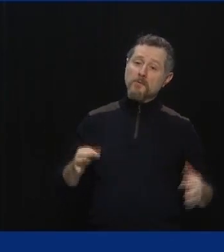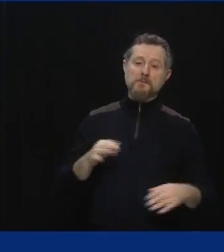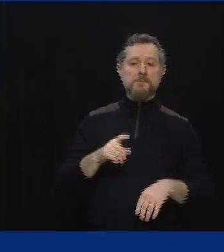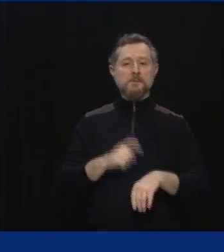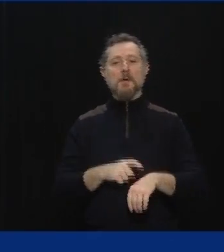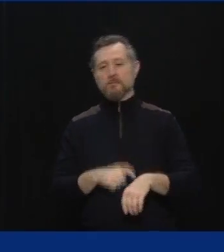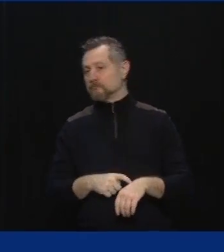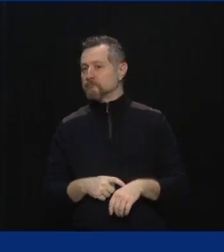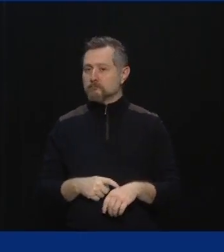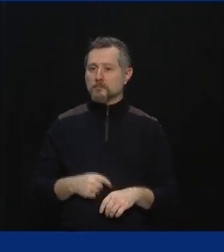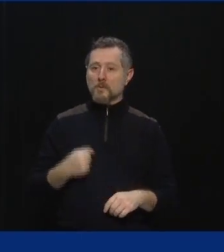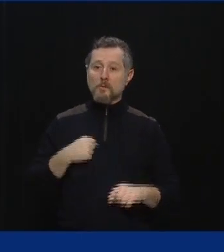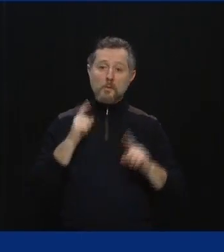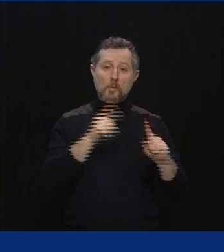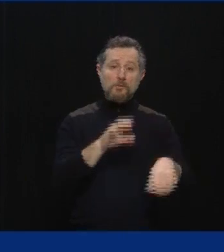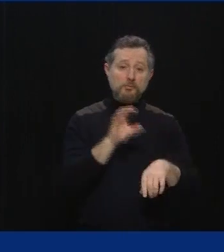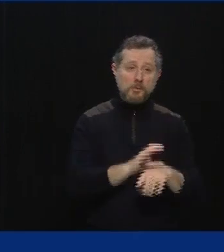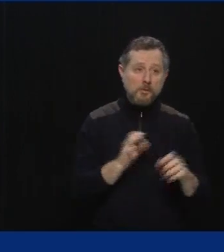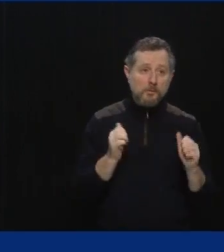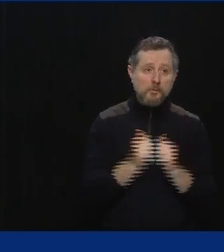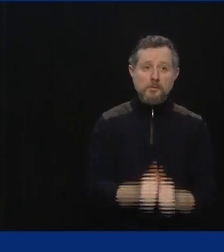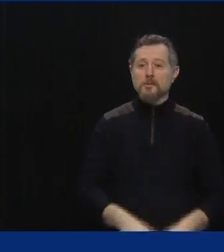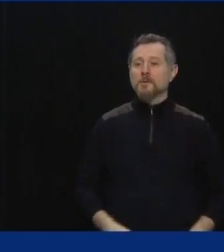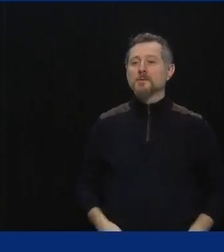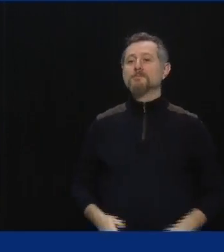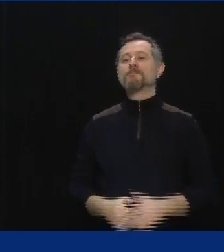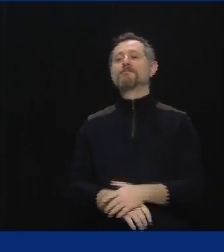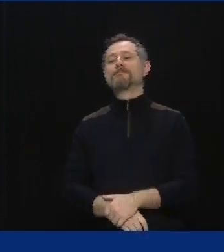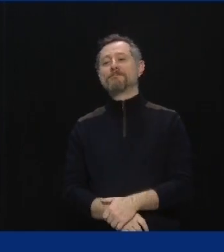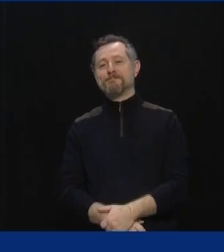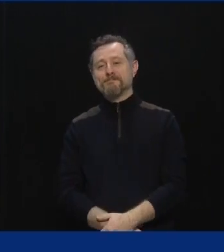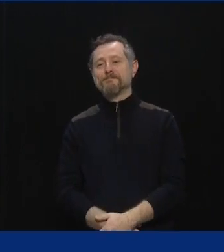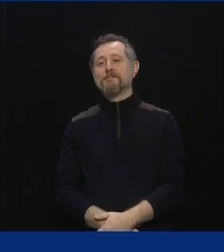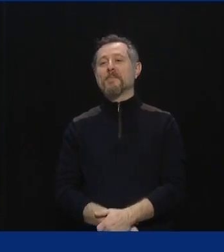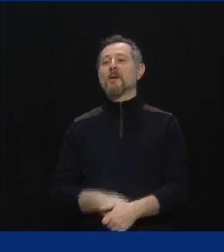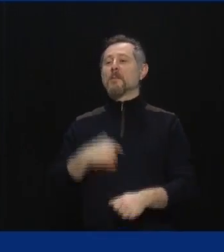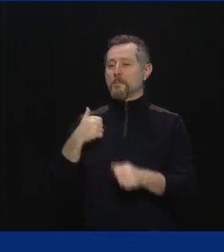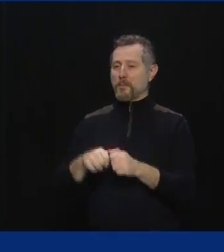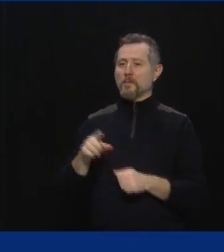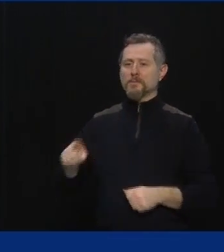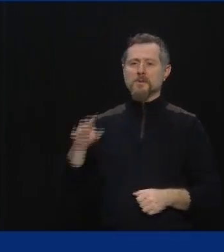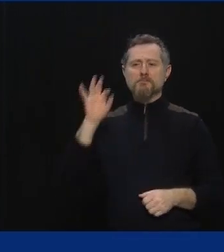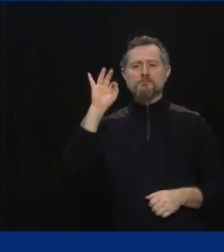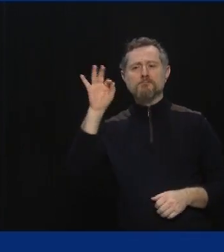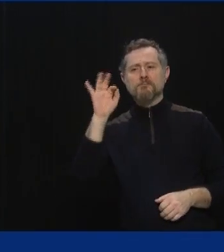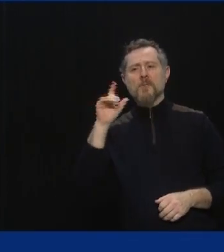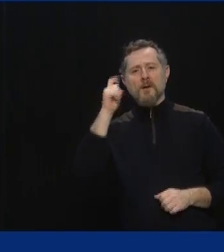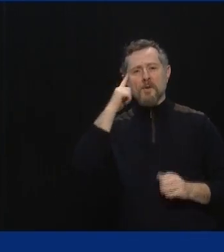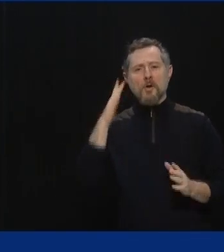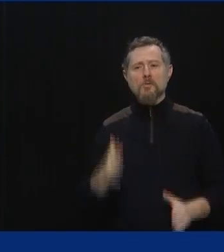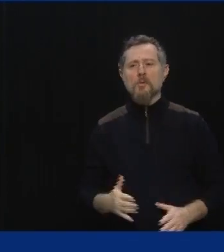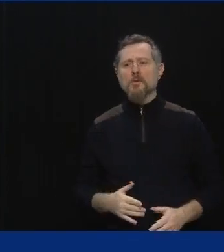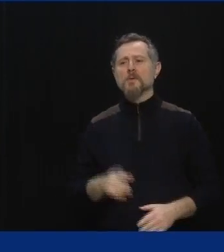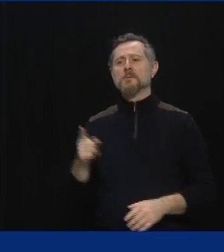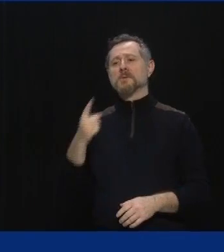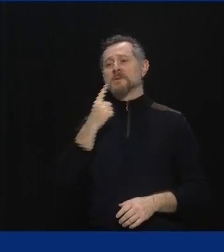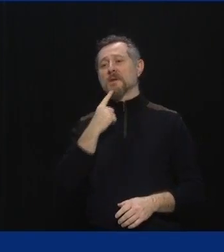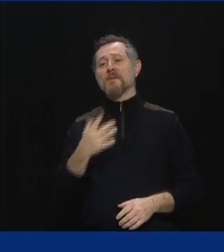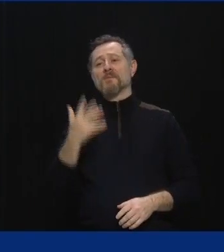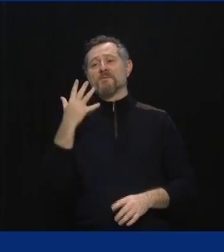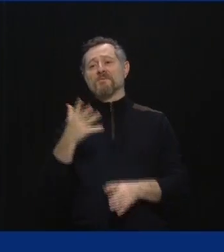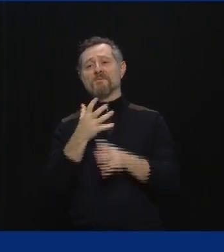at church together. And I remember you giving this sermon, Governor. You said, faith without works is